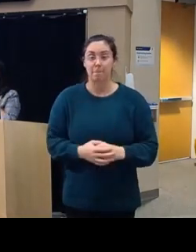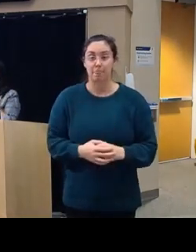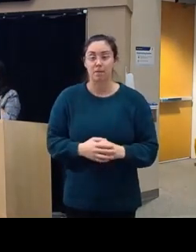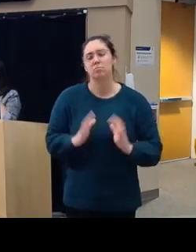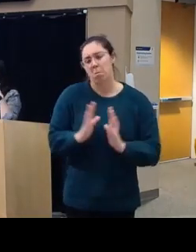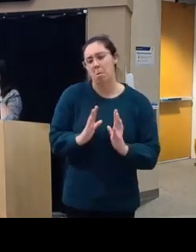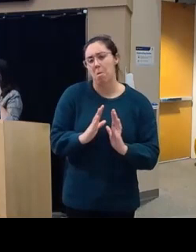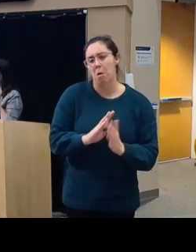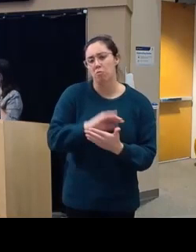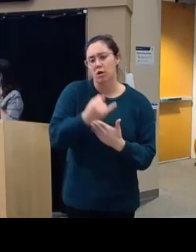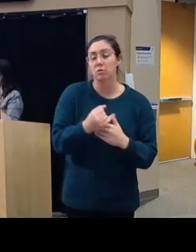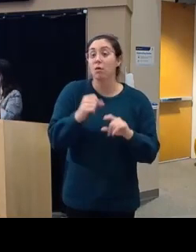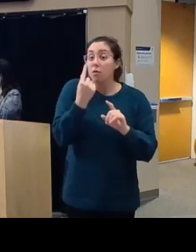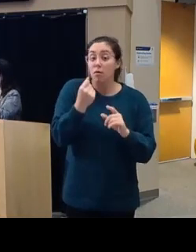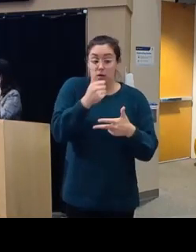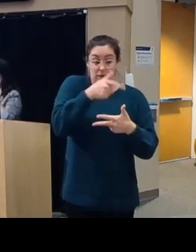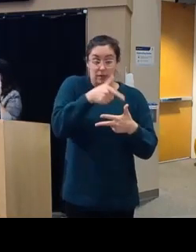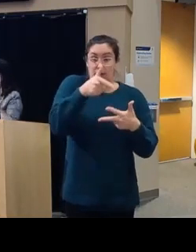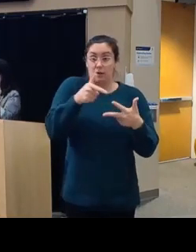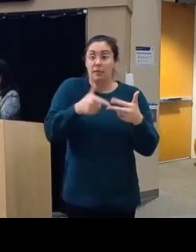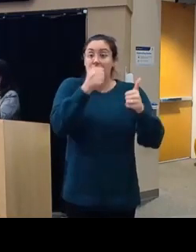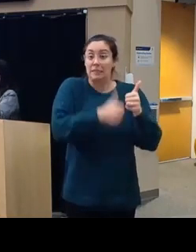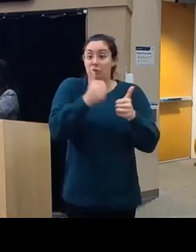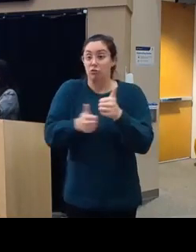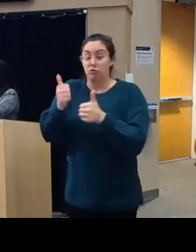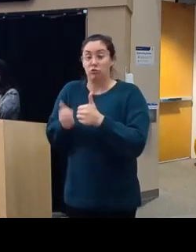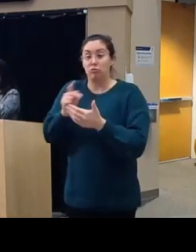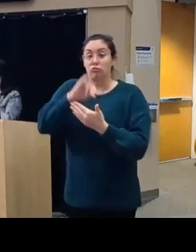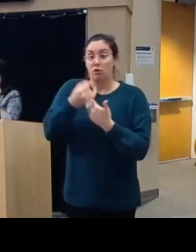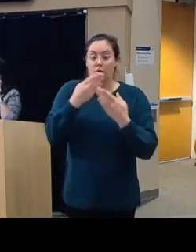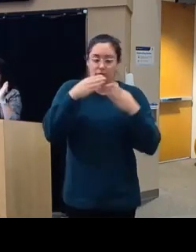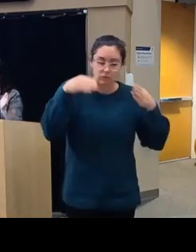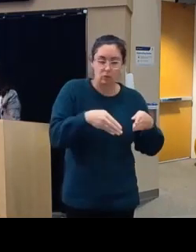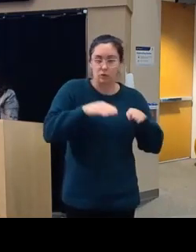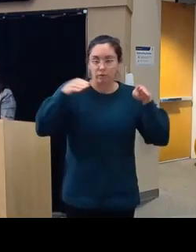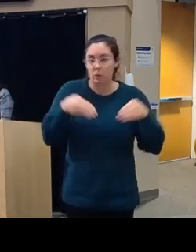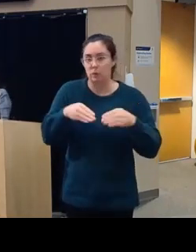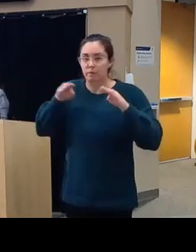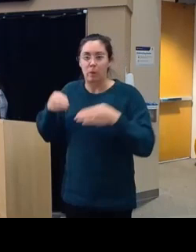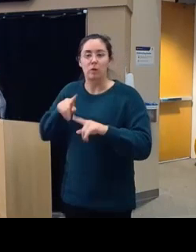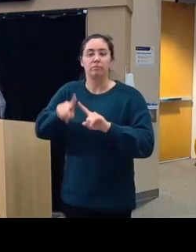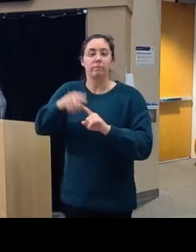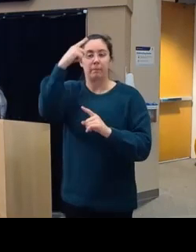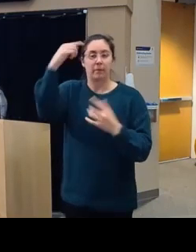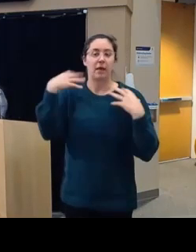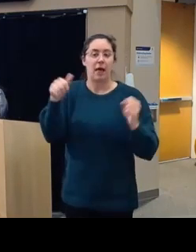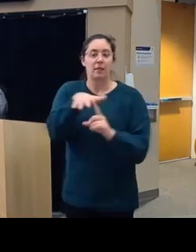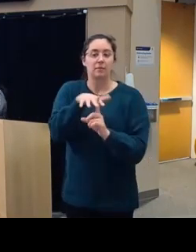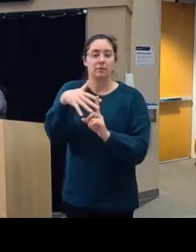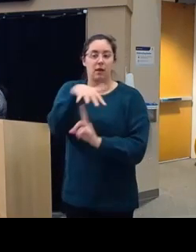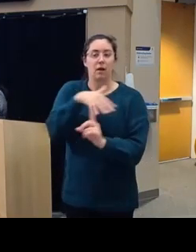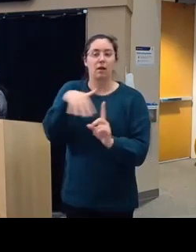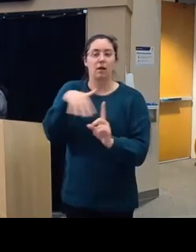they were small, but like each project, we tried to focus on like a different mental health setting and